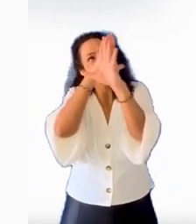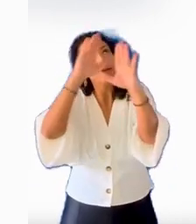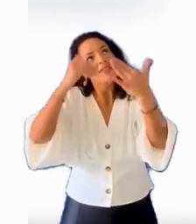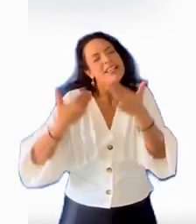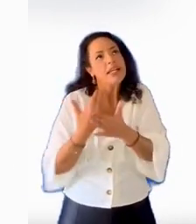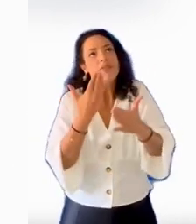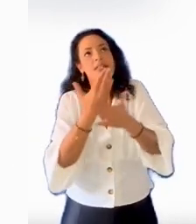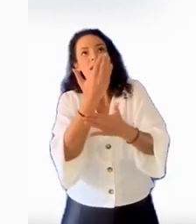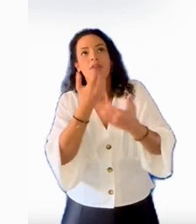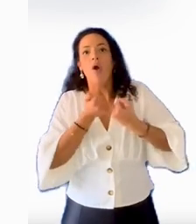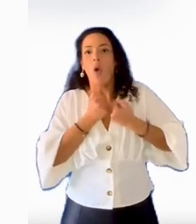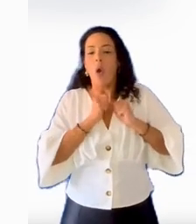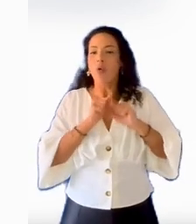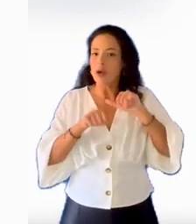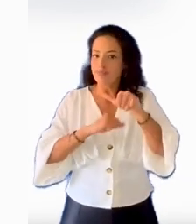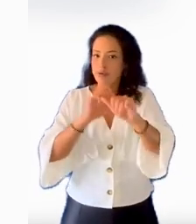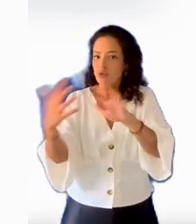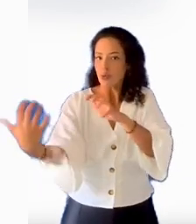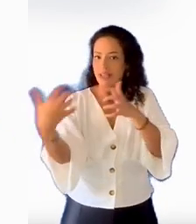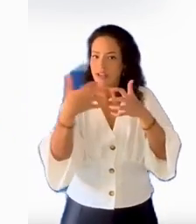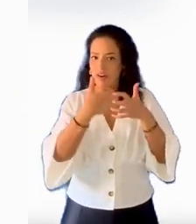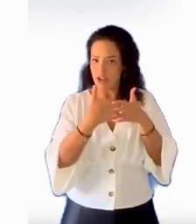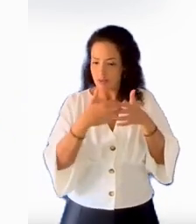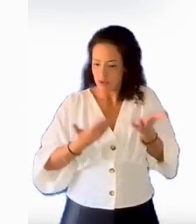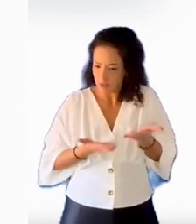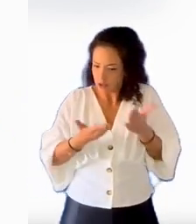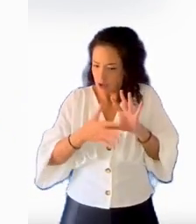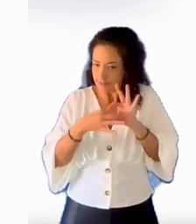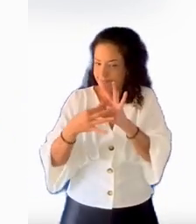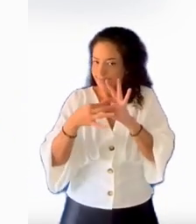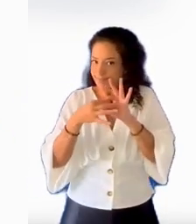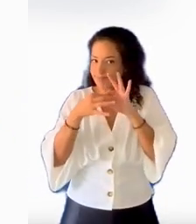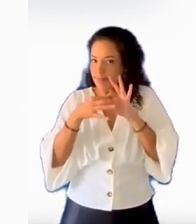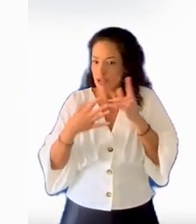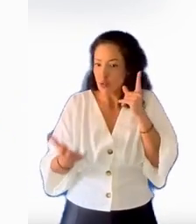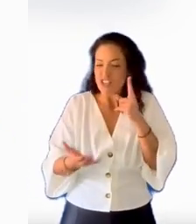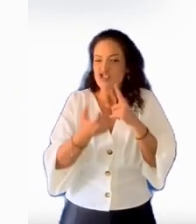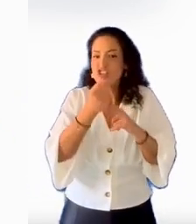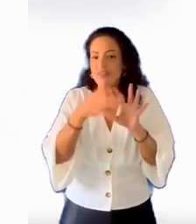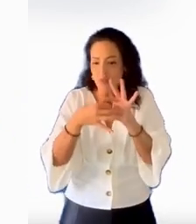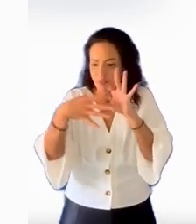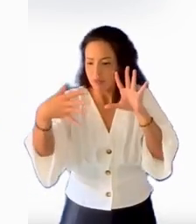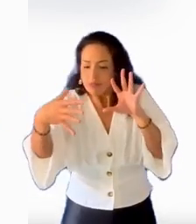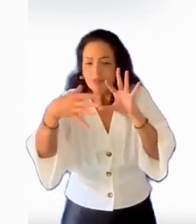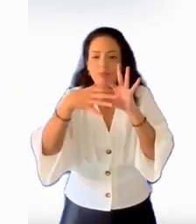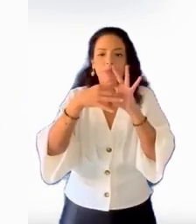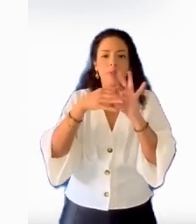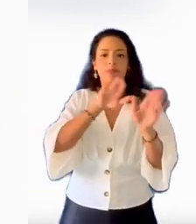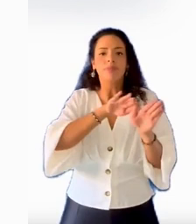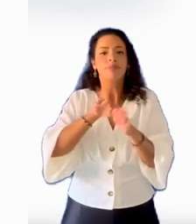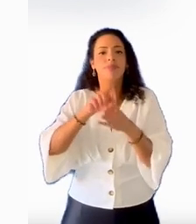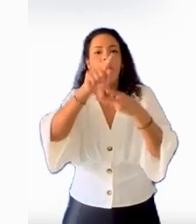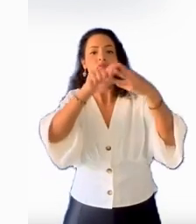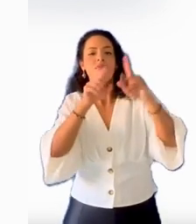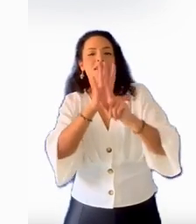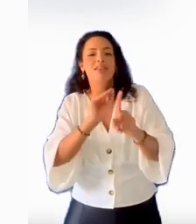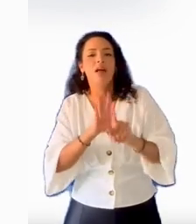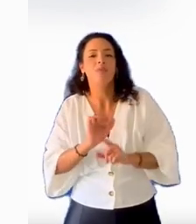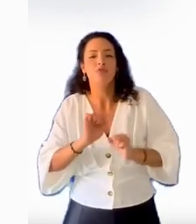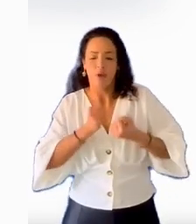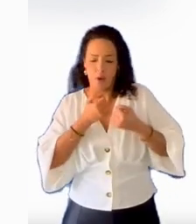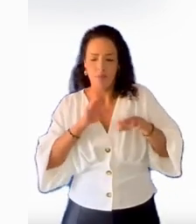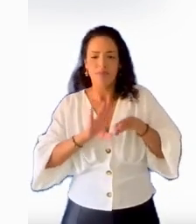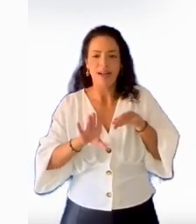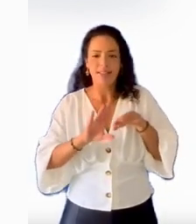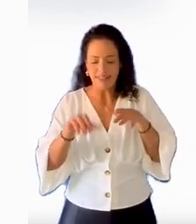own approach to engagement in order to foster connection and to accomplish reconnection. Here I share 3 examples from my